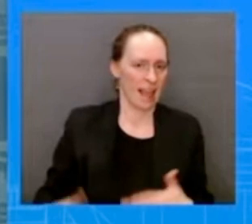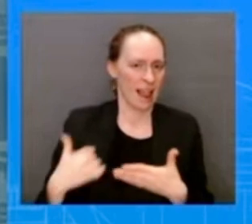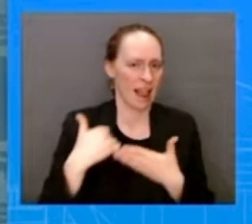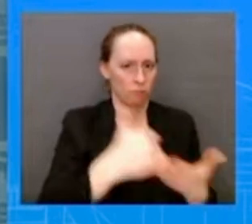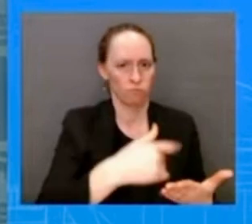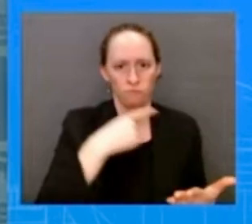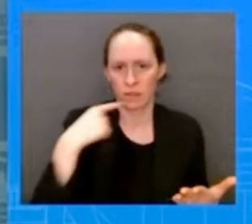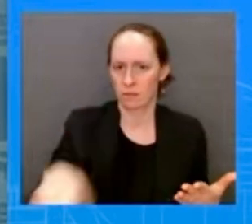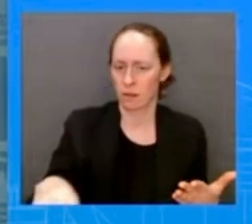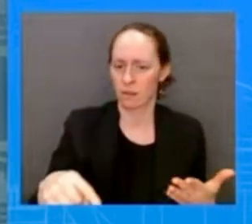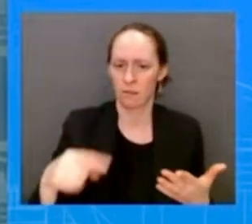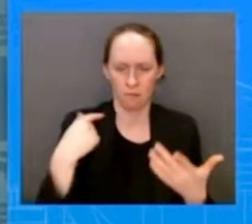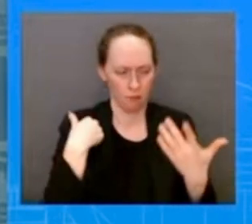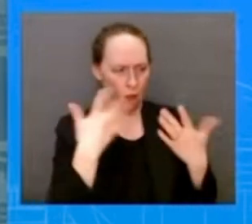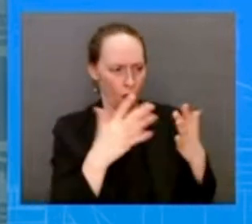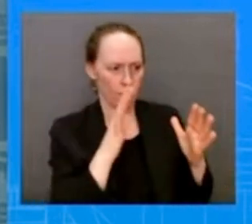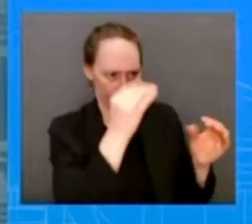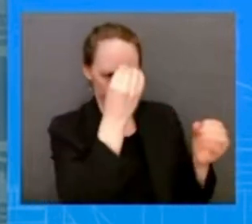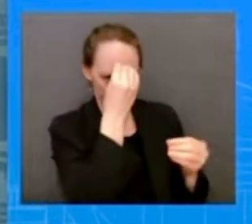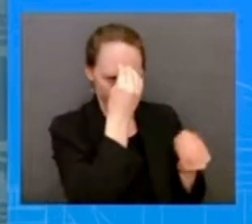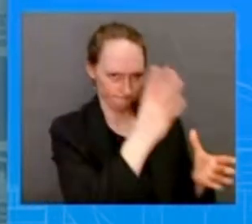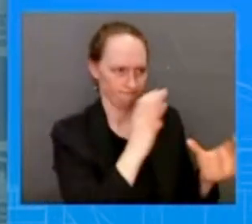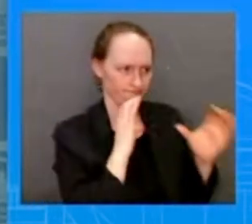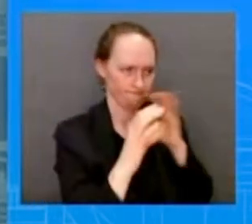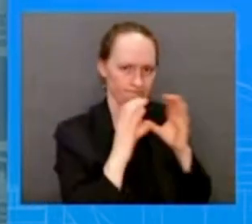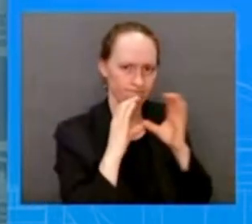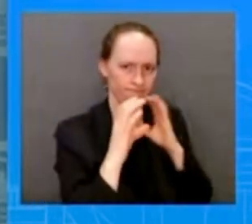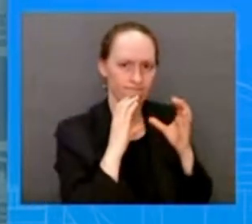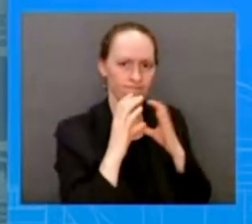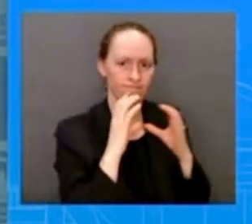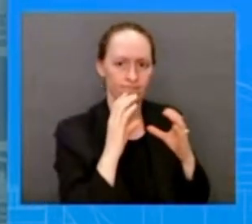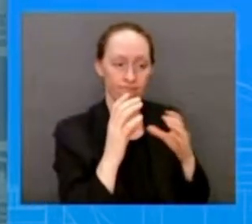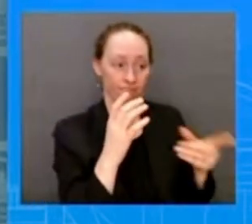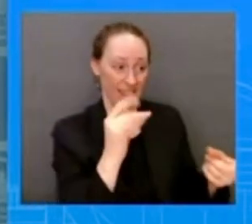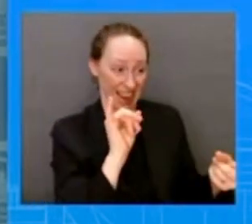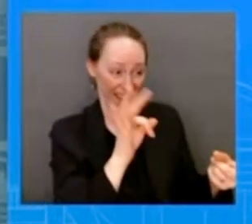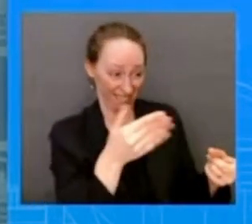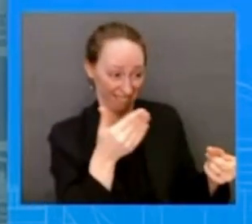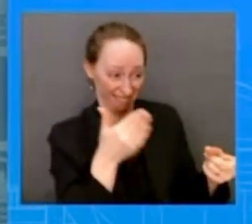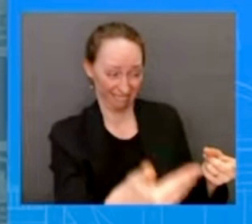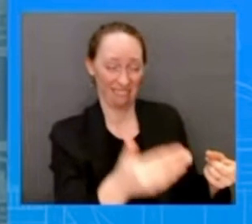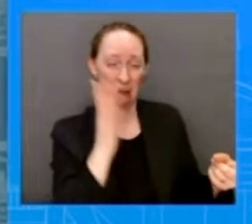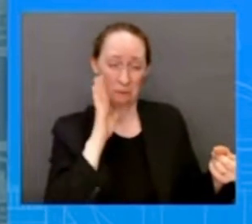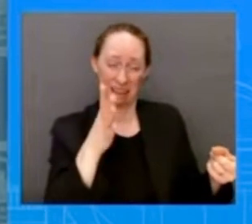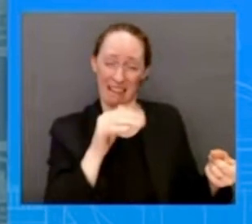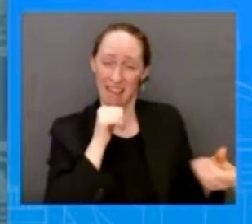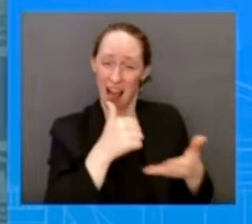interest, and they should believe the same thing. So let's just not get ahead of where we are.